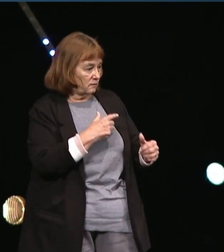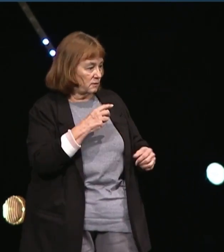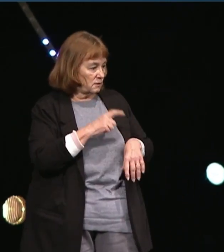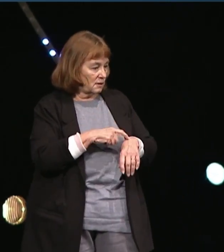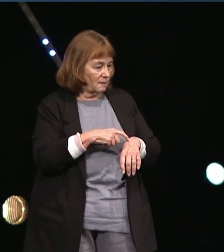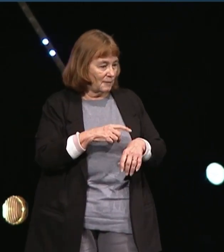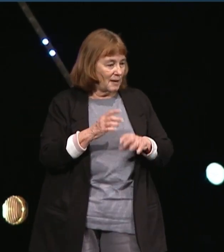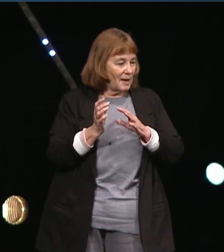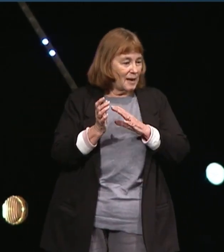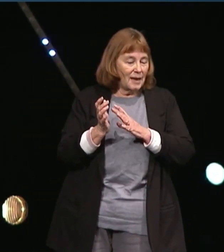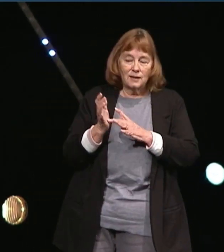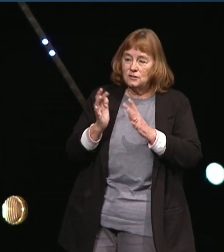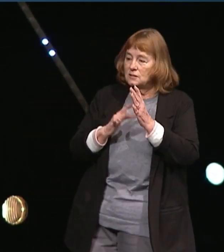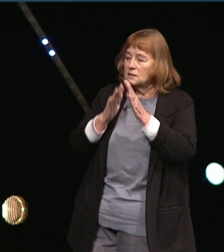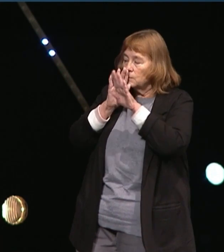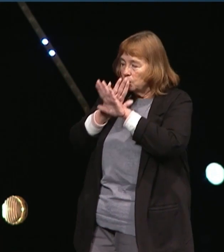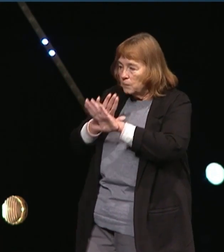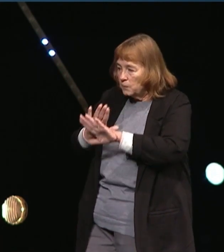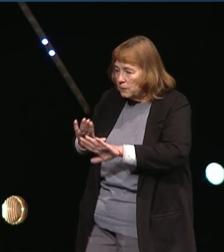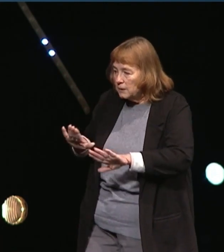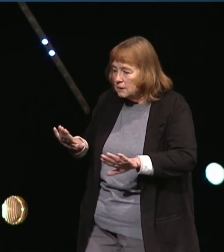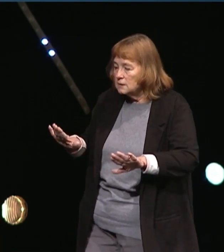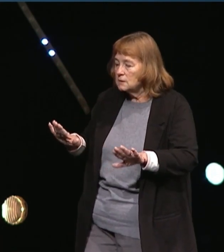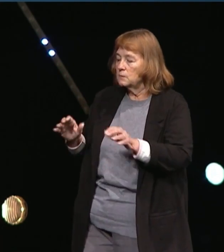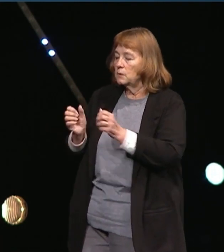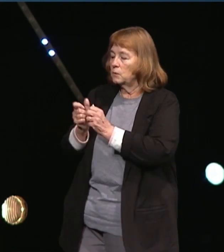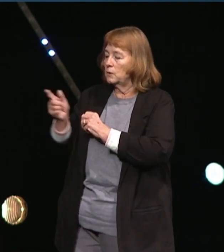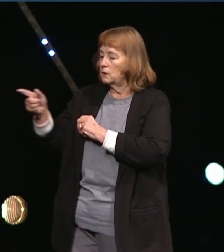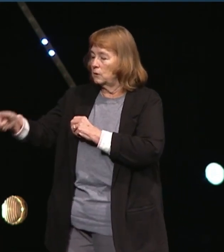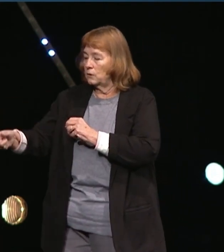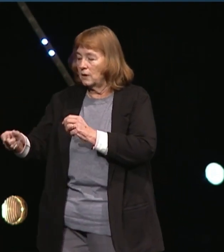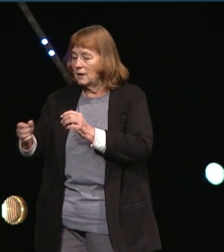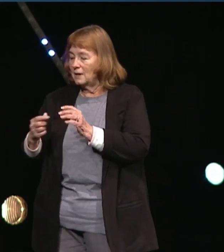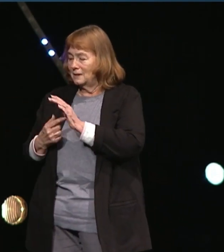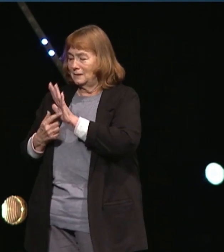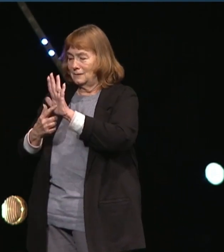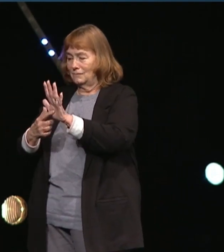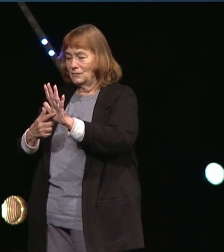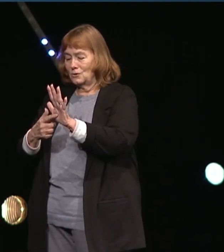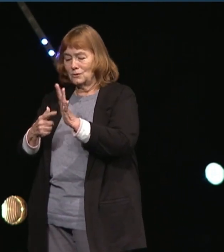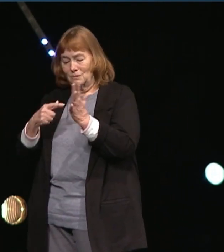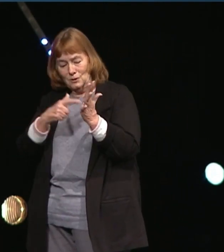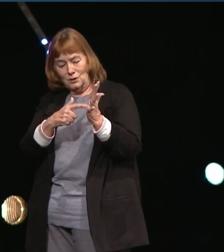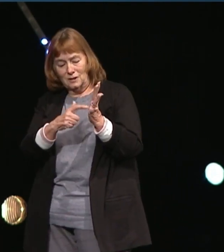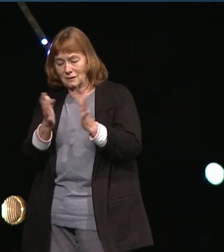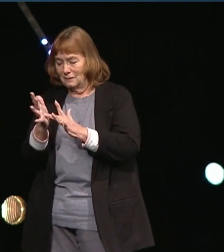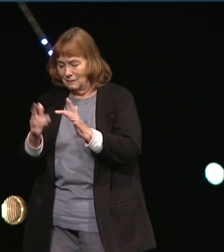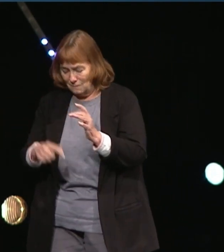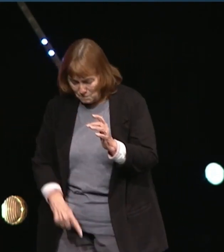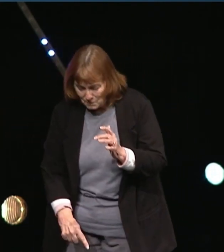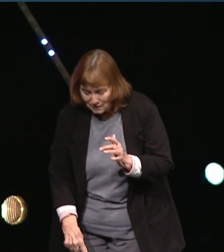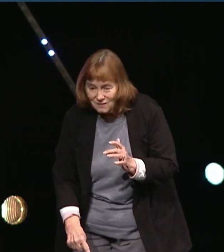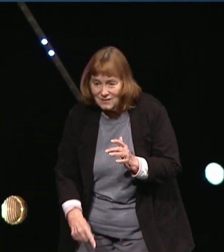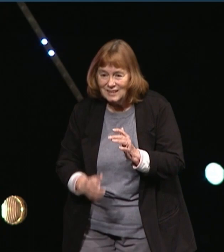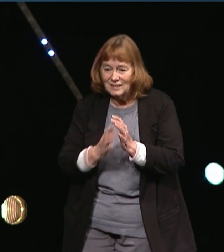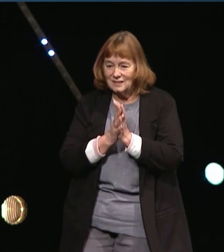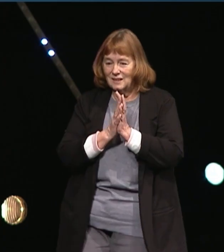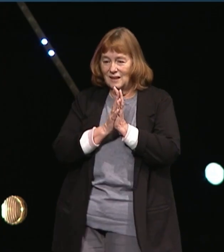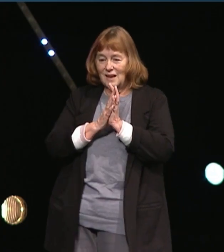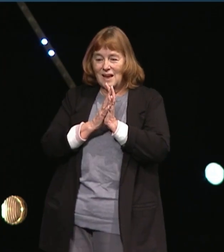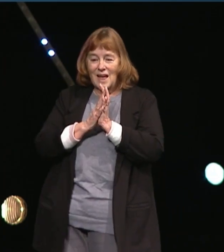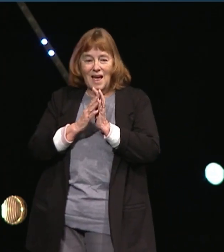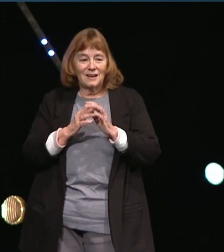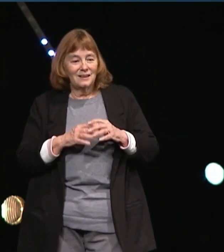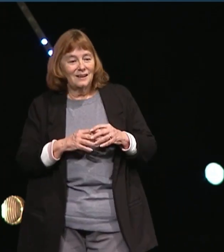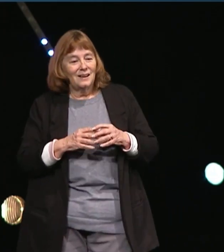like, you know, peace be with you. He shows his hands and his feet to them, and then he does this thing that made me think